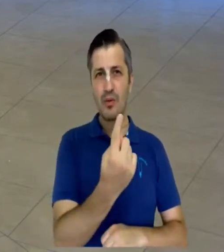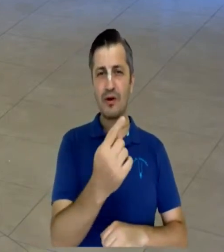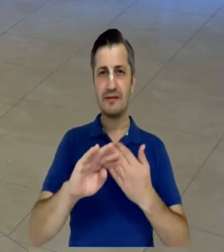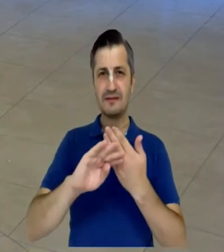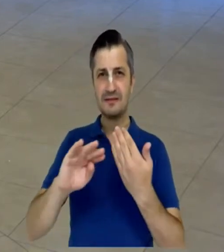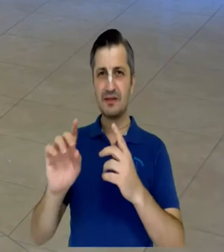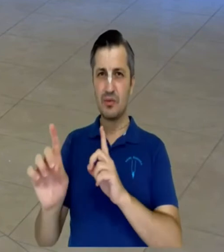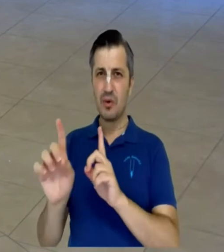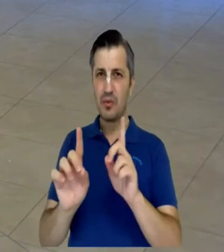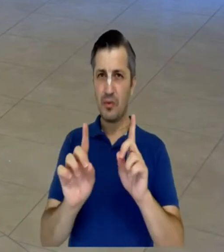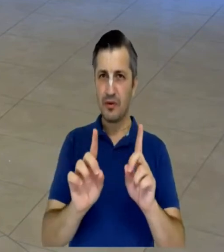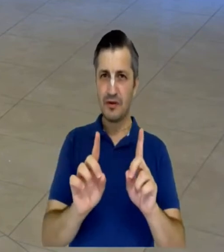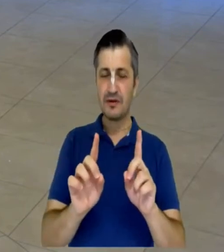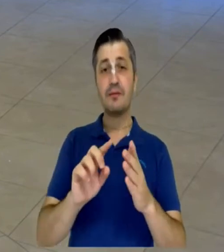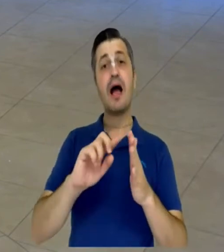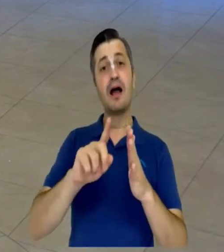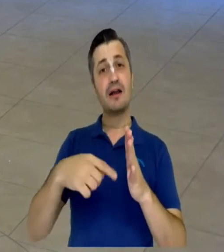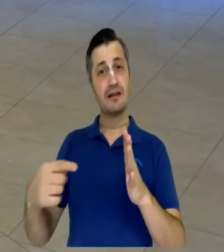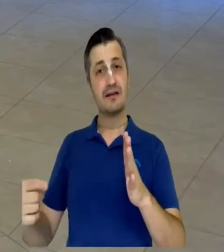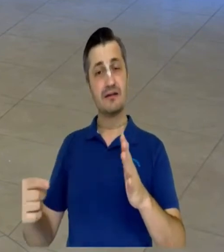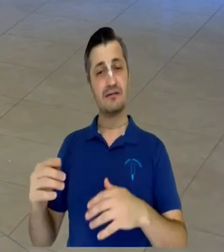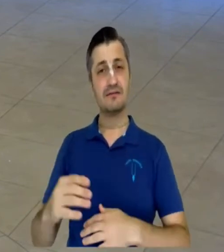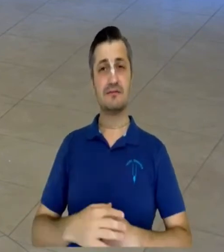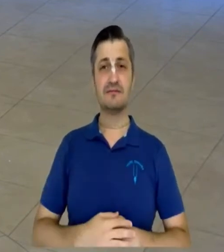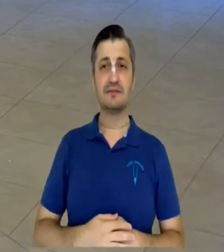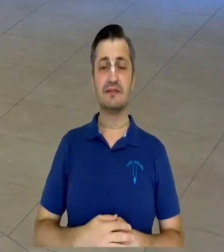nabhavishyama, sarve vayam ataparam. All of these